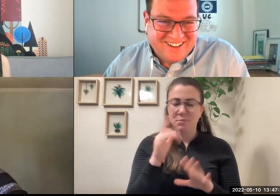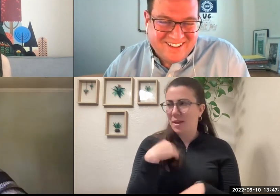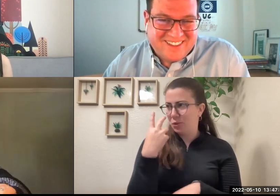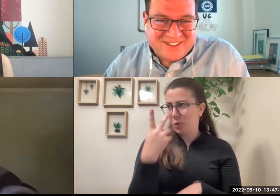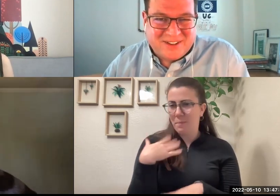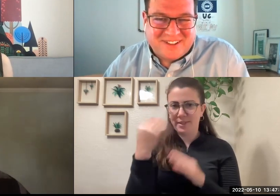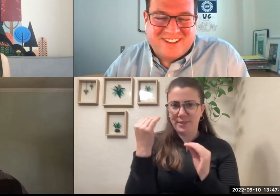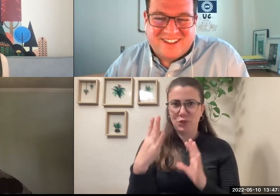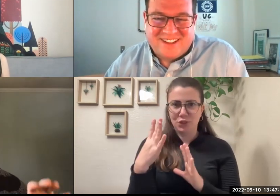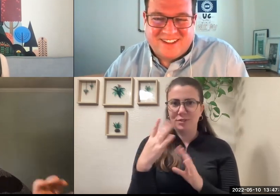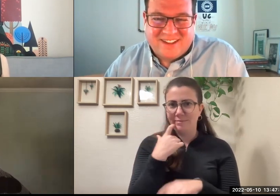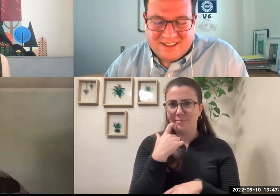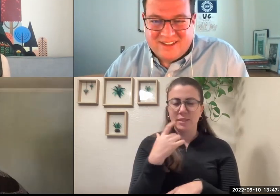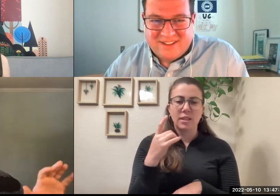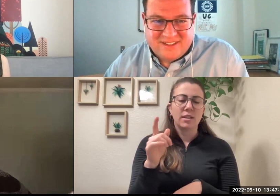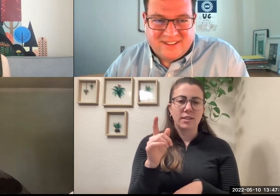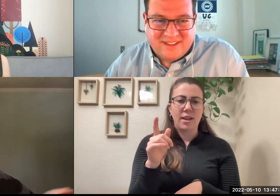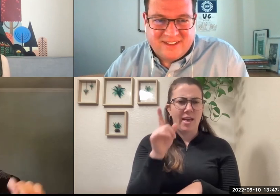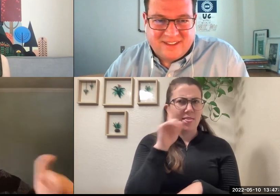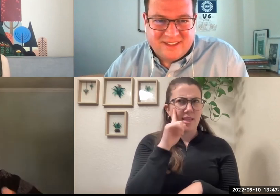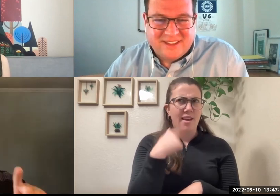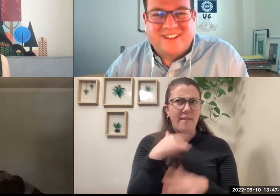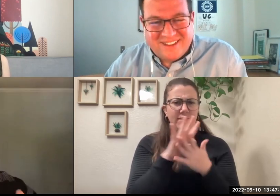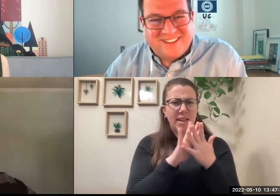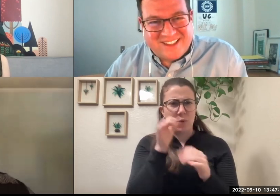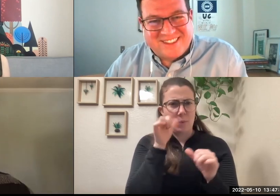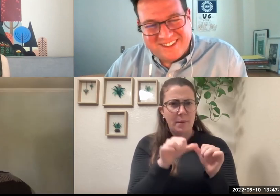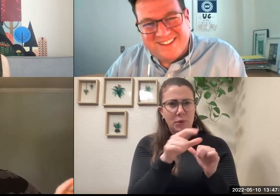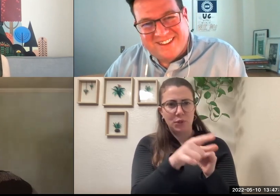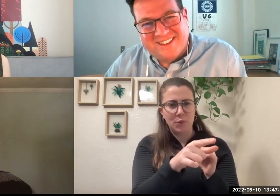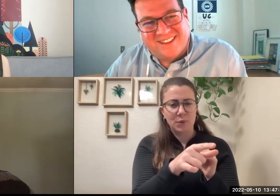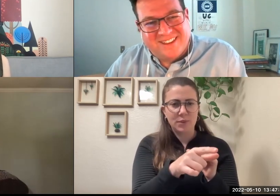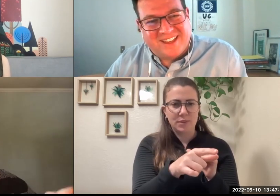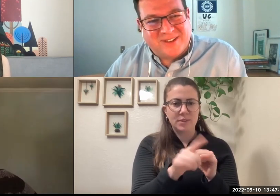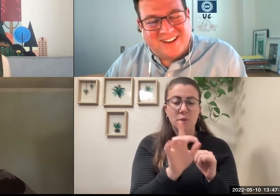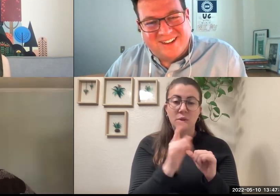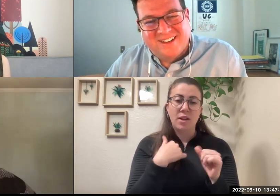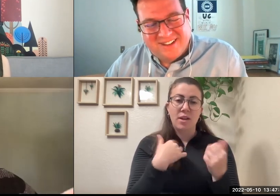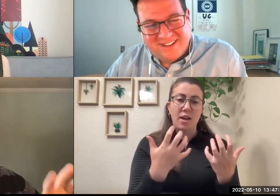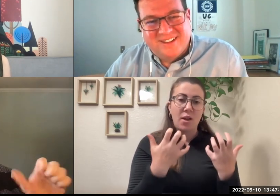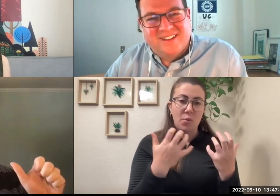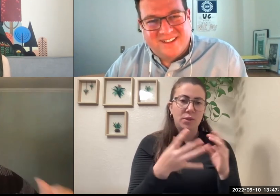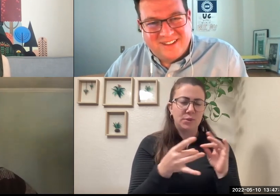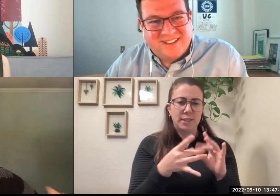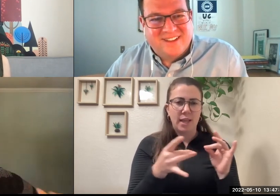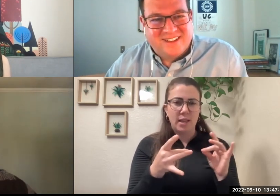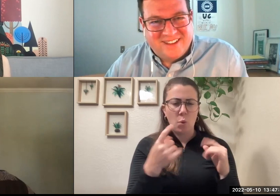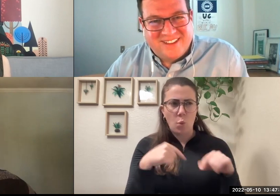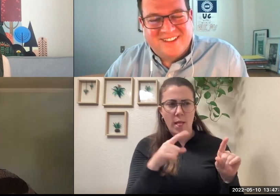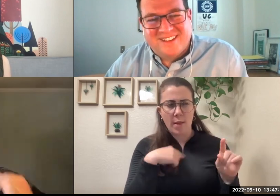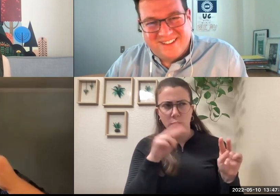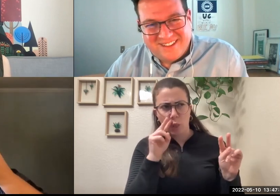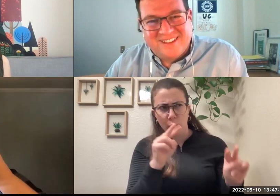somewhere. So I think I vaguely remember you. So this is one nice. Thing I just had to say, like, as I keep great. Looking at you, I'm like, pretty